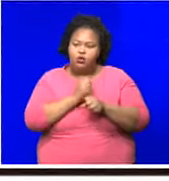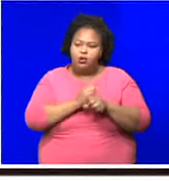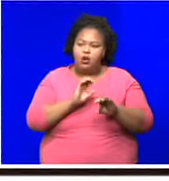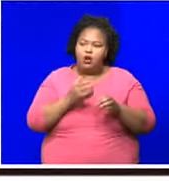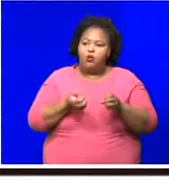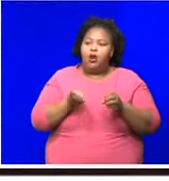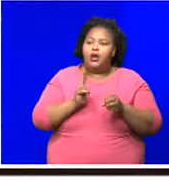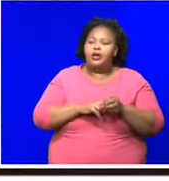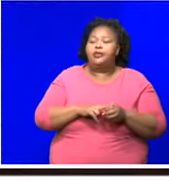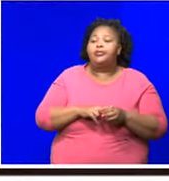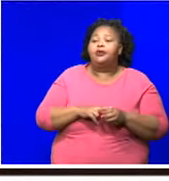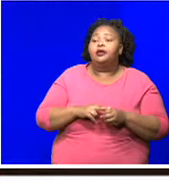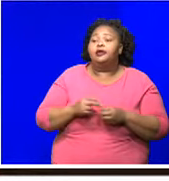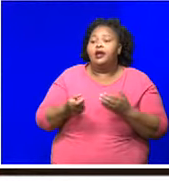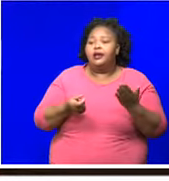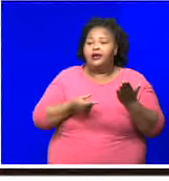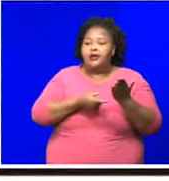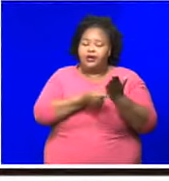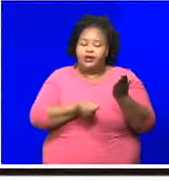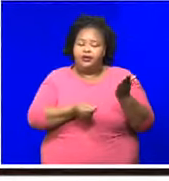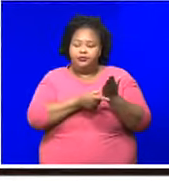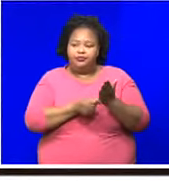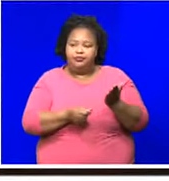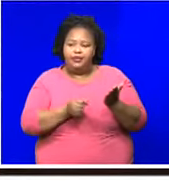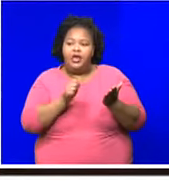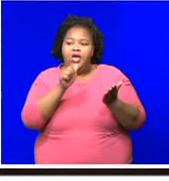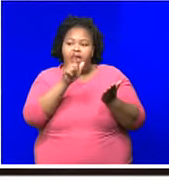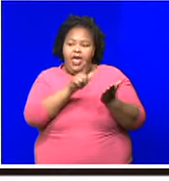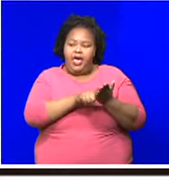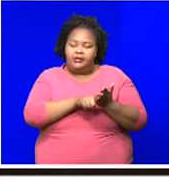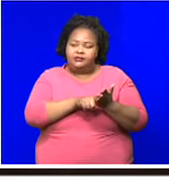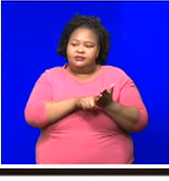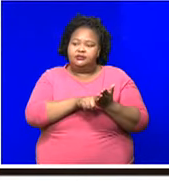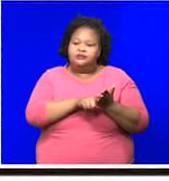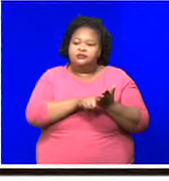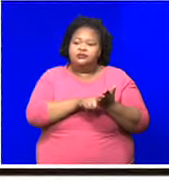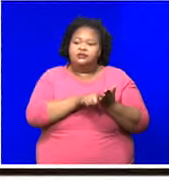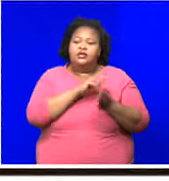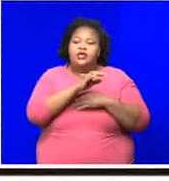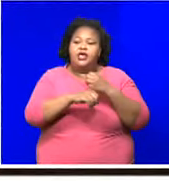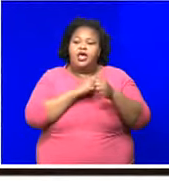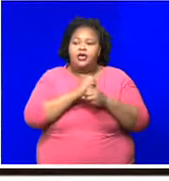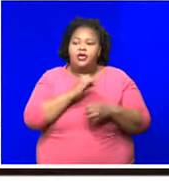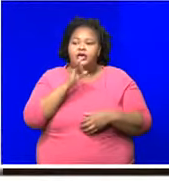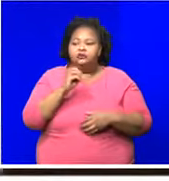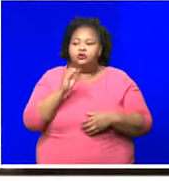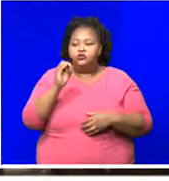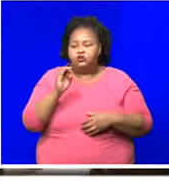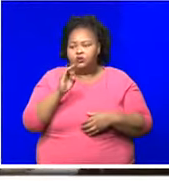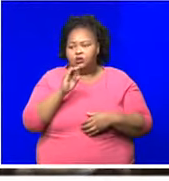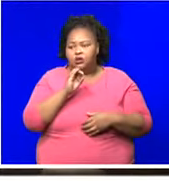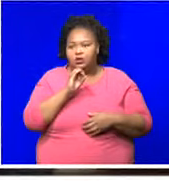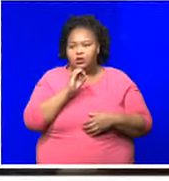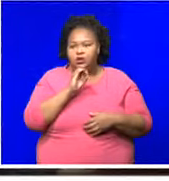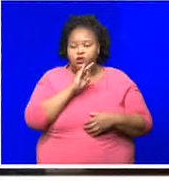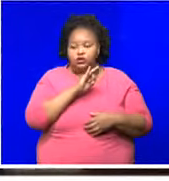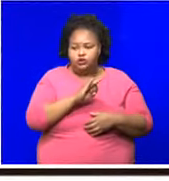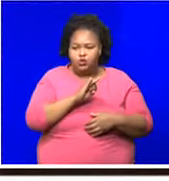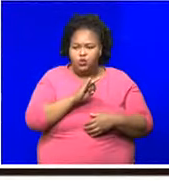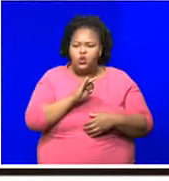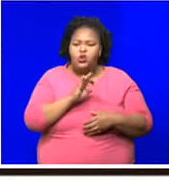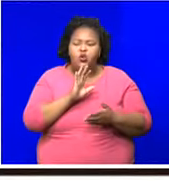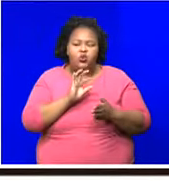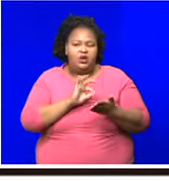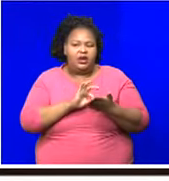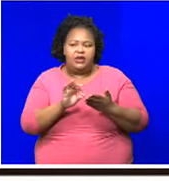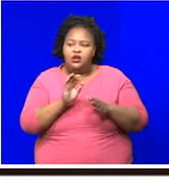ya 2005 nakhona kwa address since by reinsurance brokers. The committee then deliberated